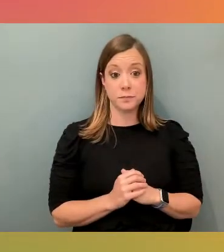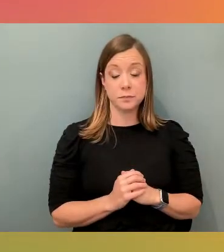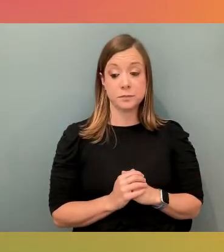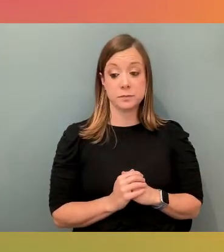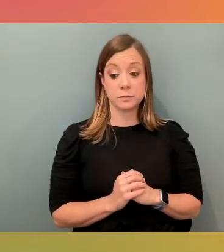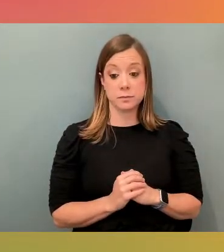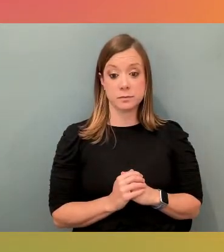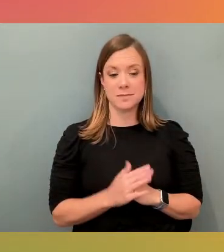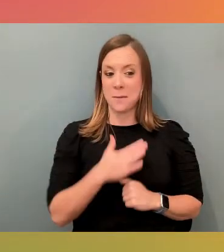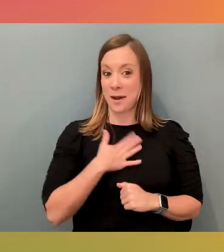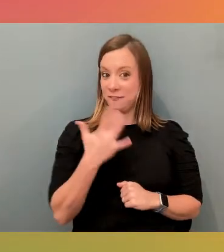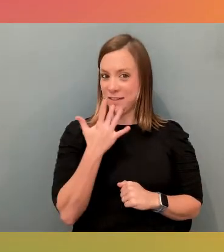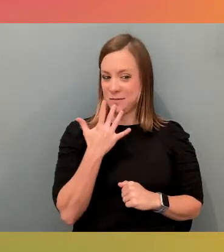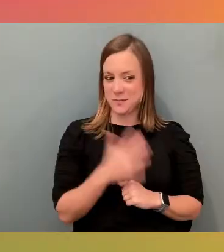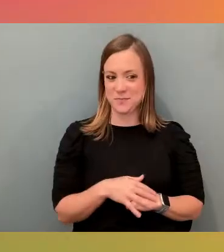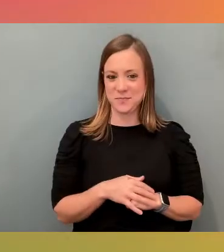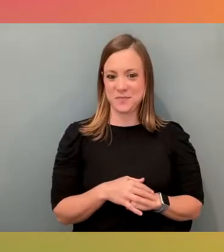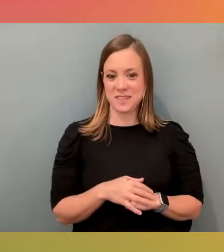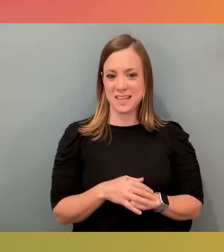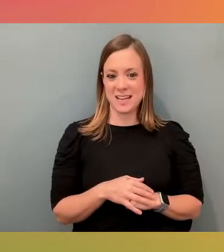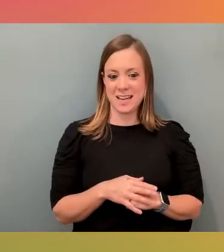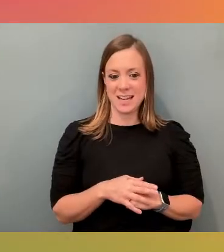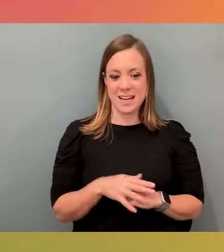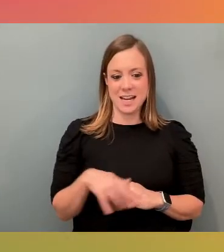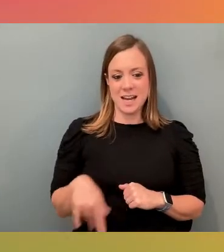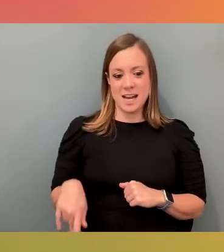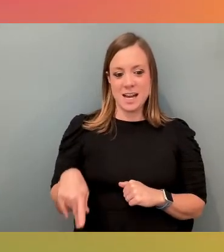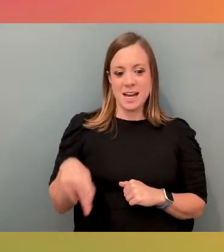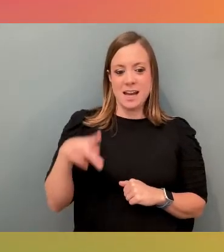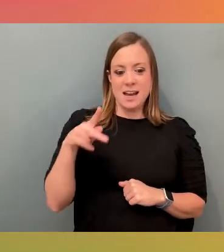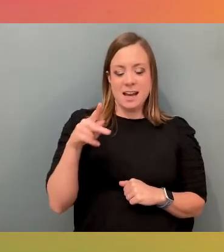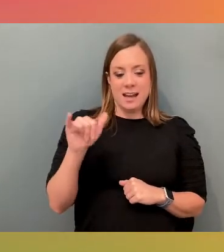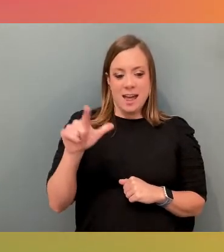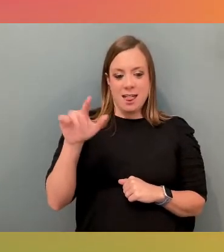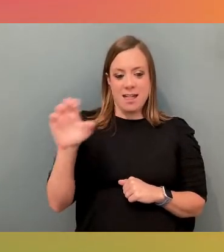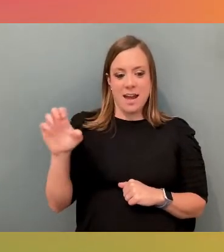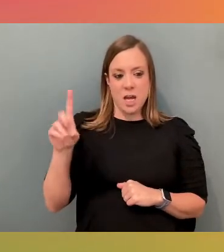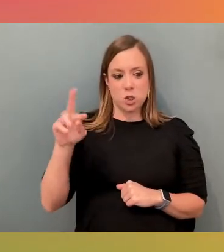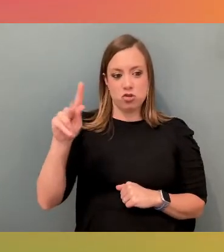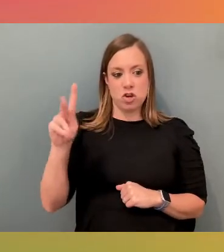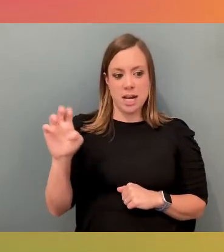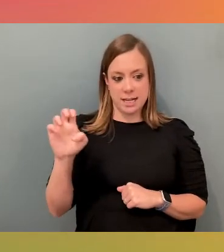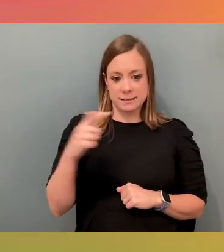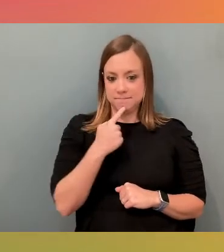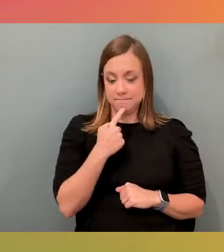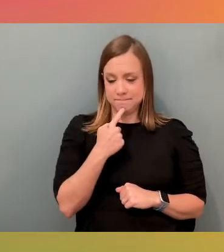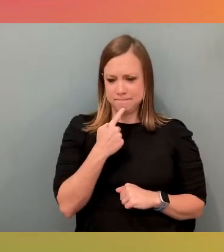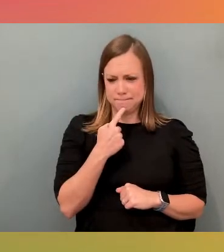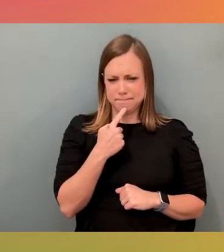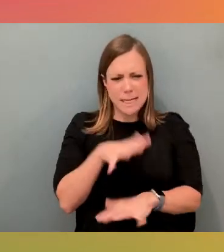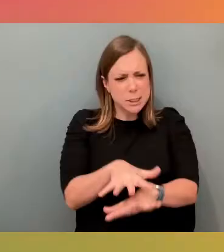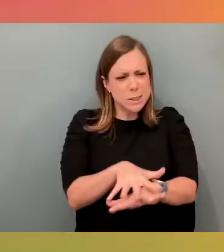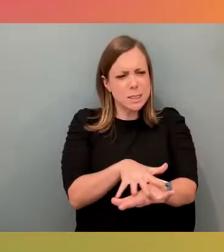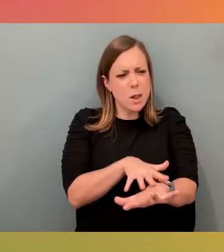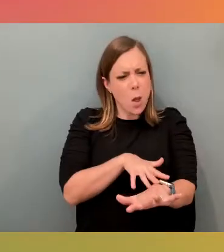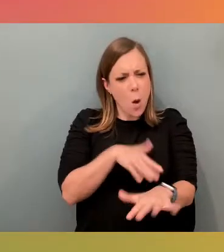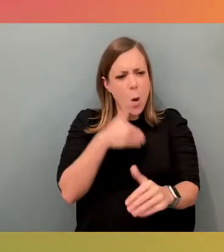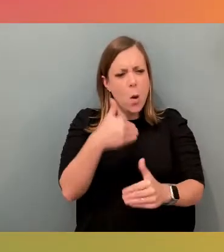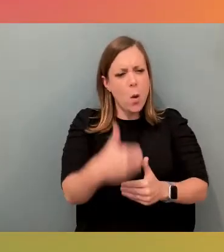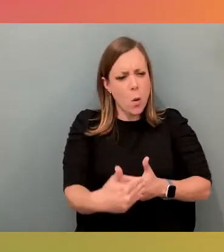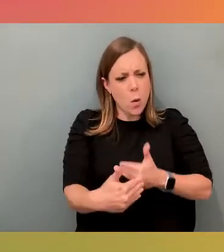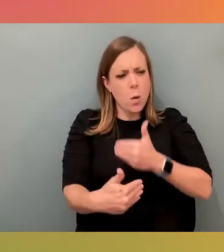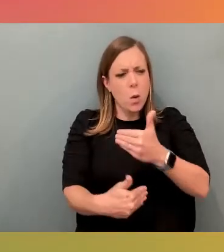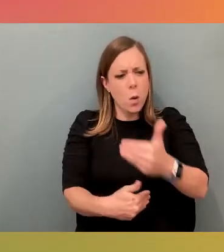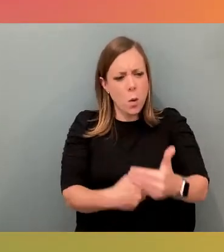one of my favorites, by Kaylee Dre. She says, slow living is not about living your life